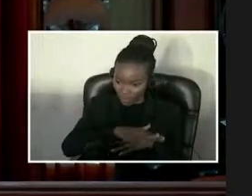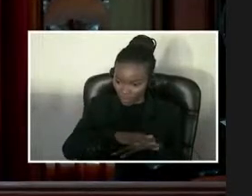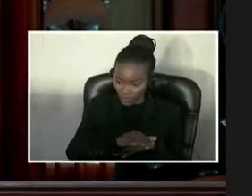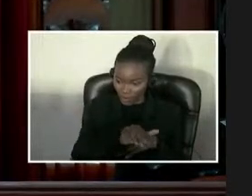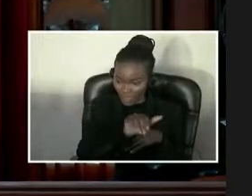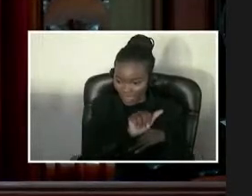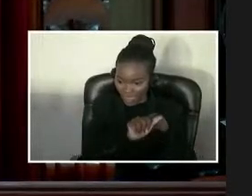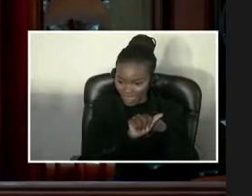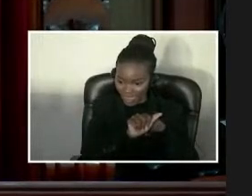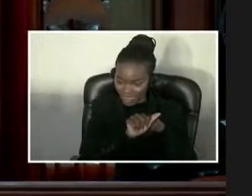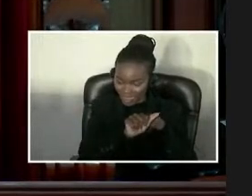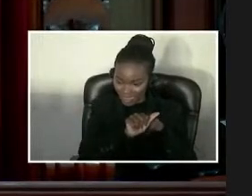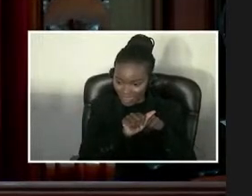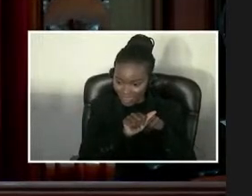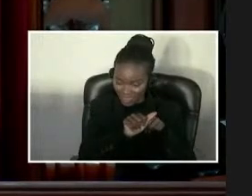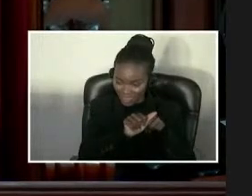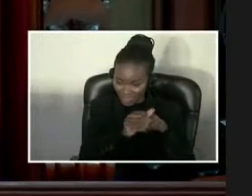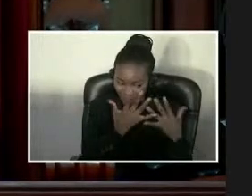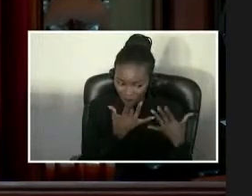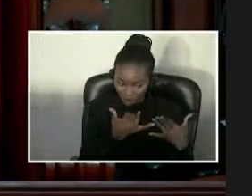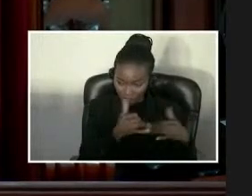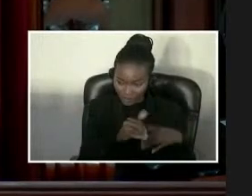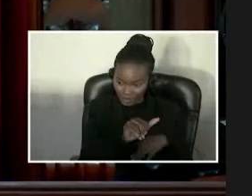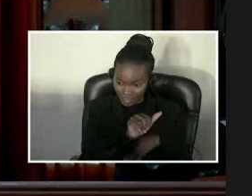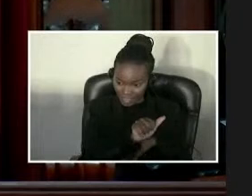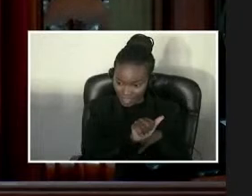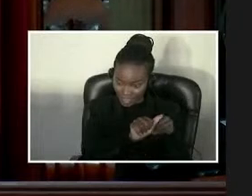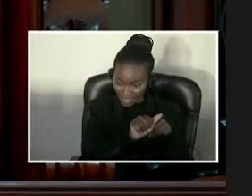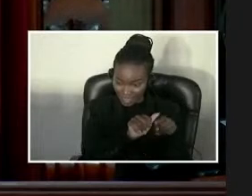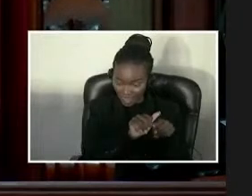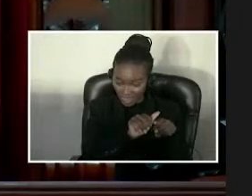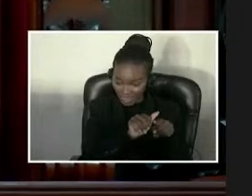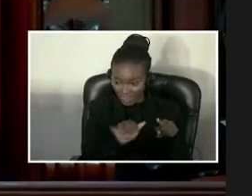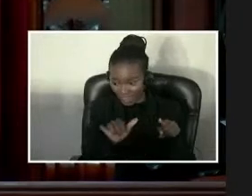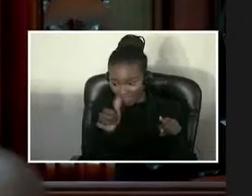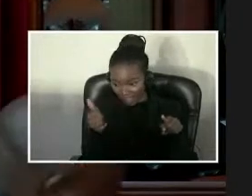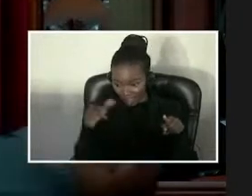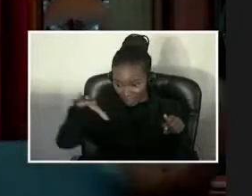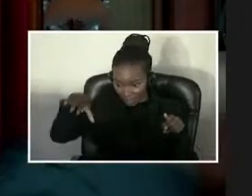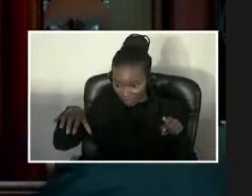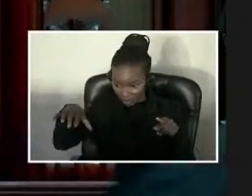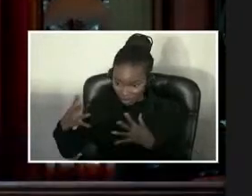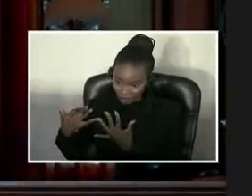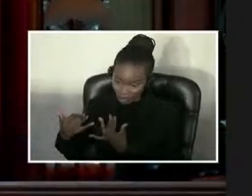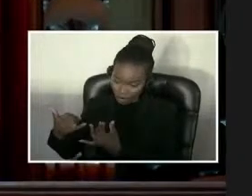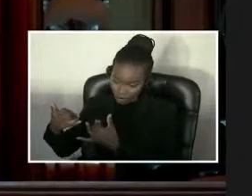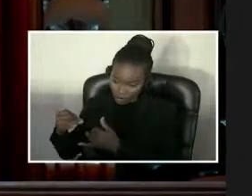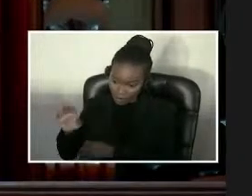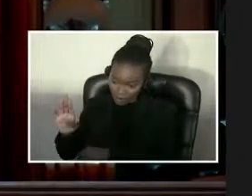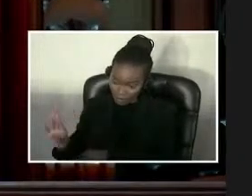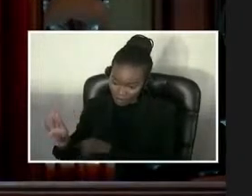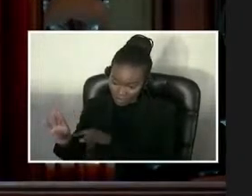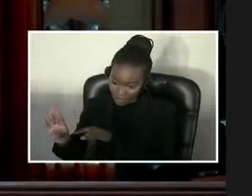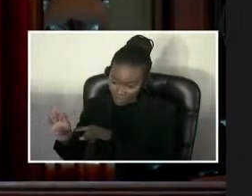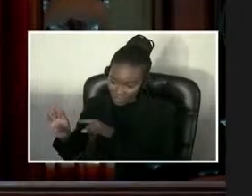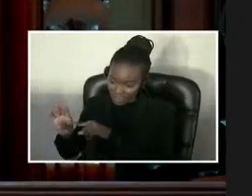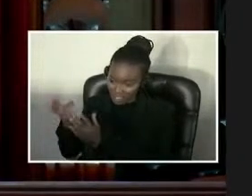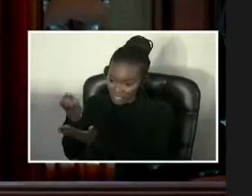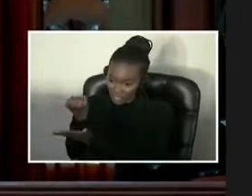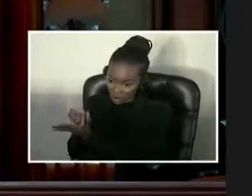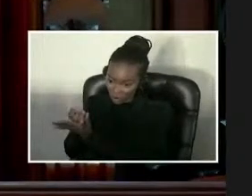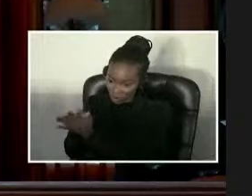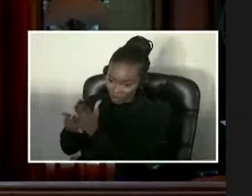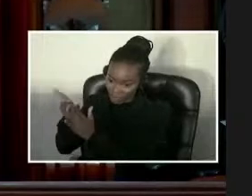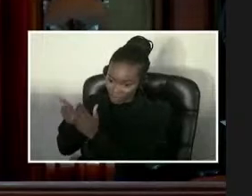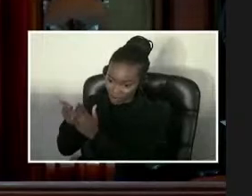one there will be the second one running concurrently which is economic development